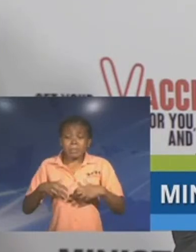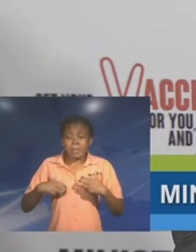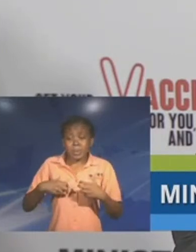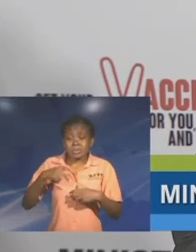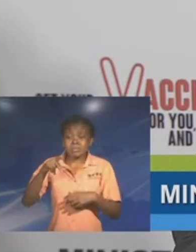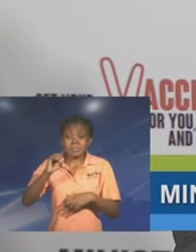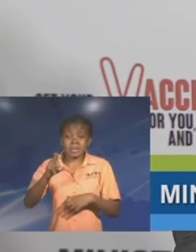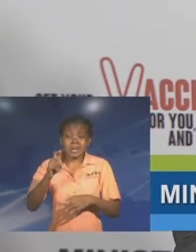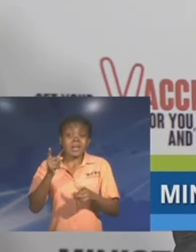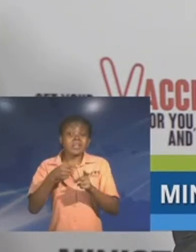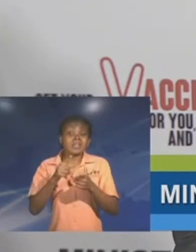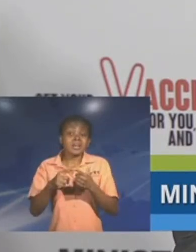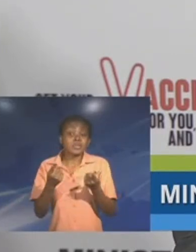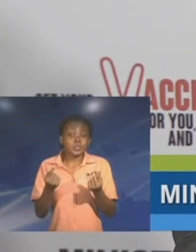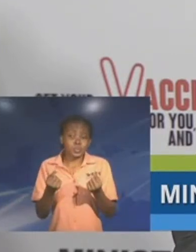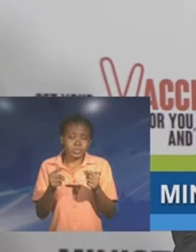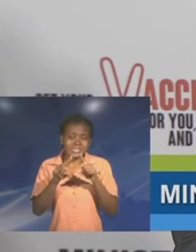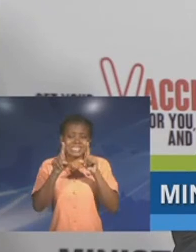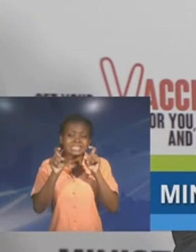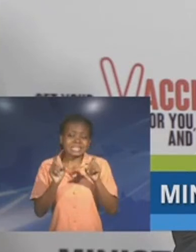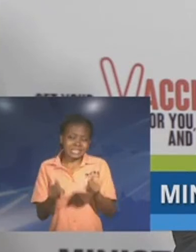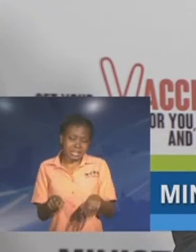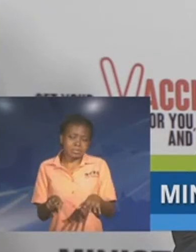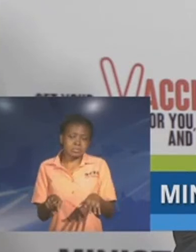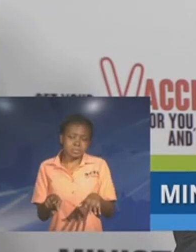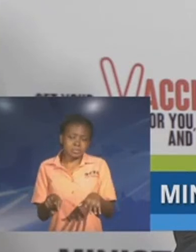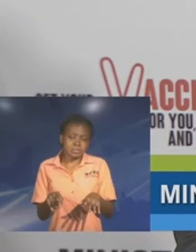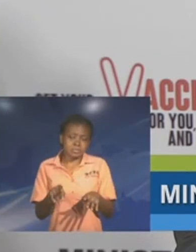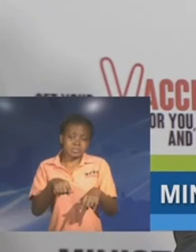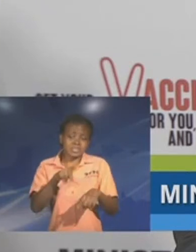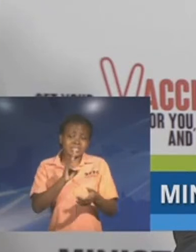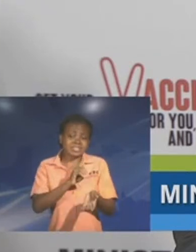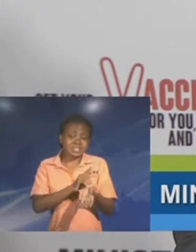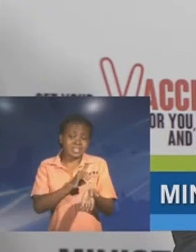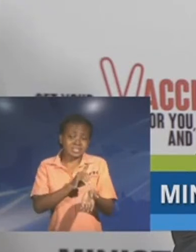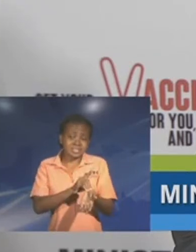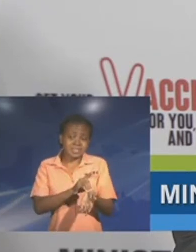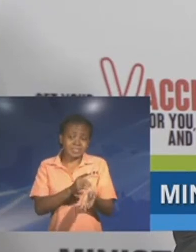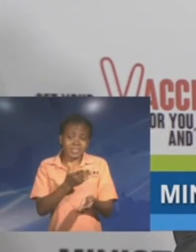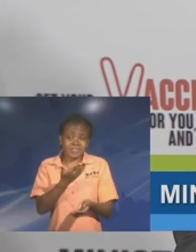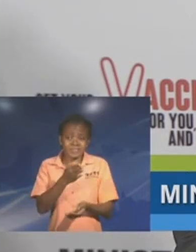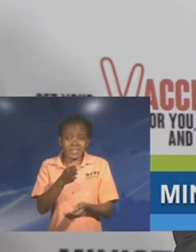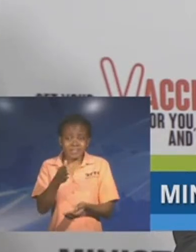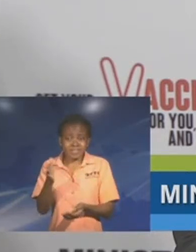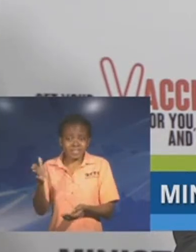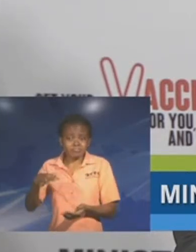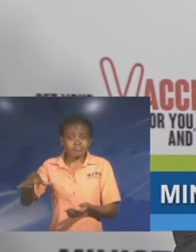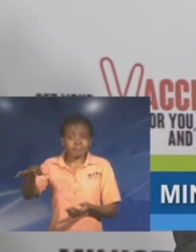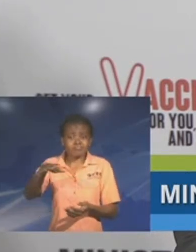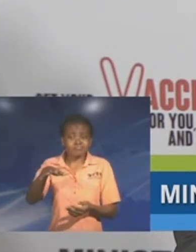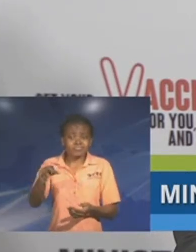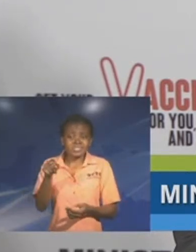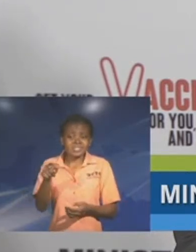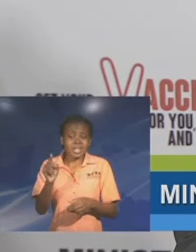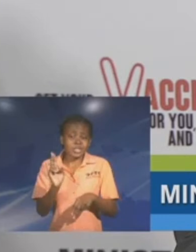the sampling to take place, and that is determined by the clinicians in the respective RHA. The algorithm that we speak to in terms of